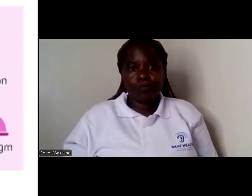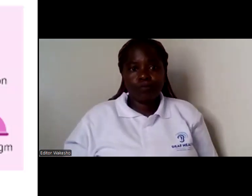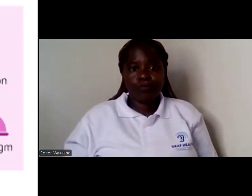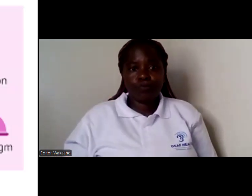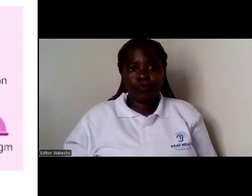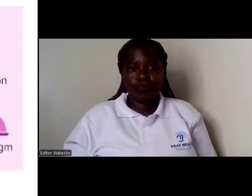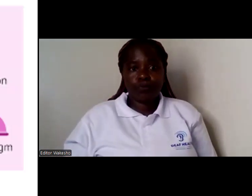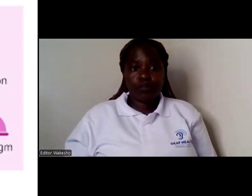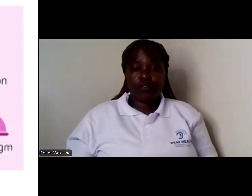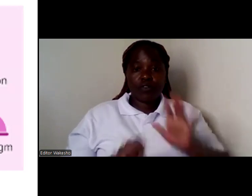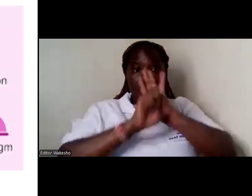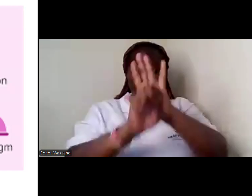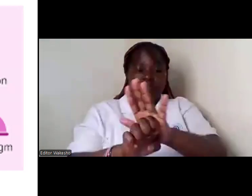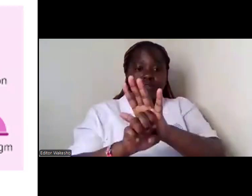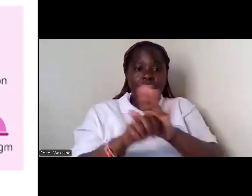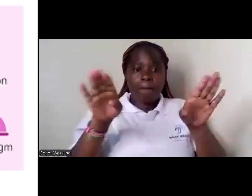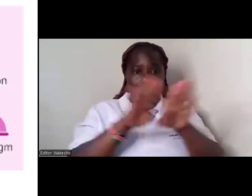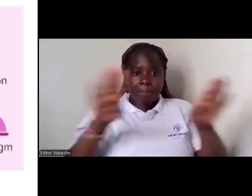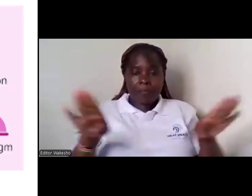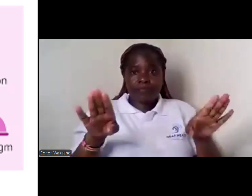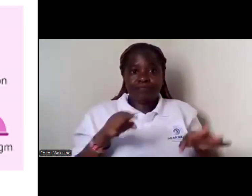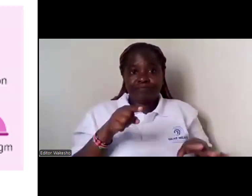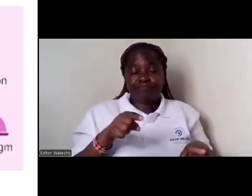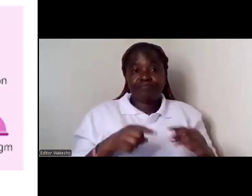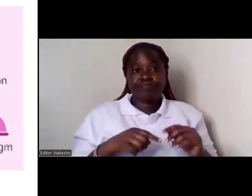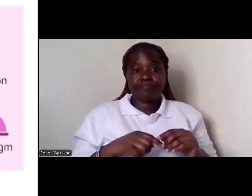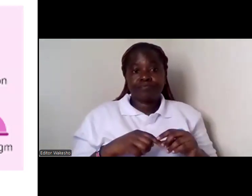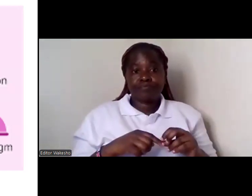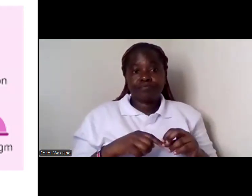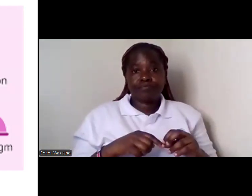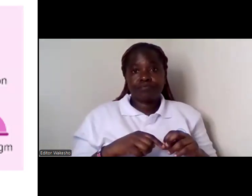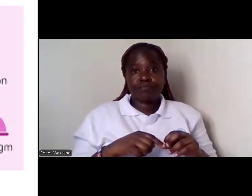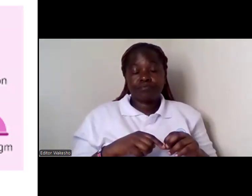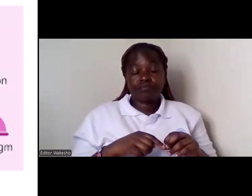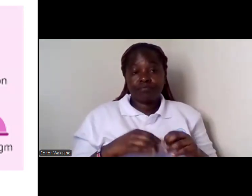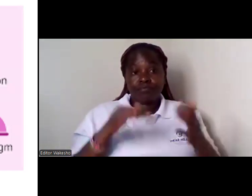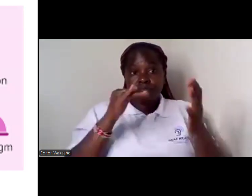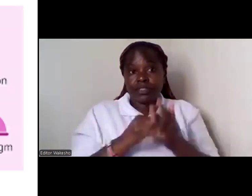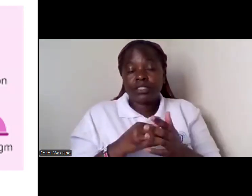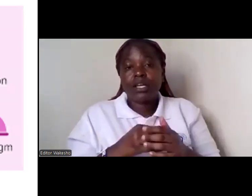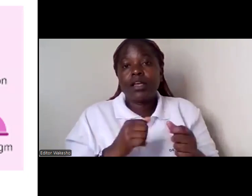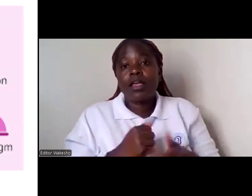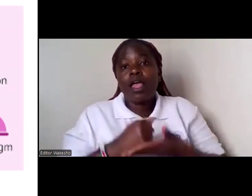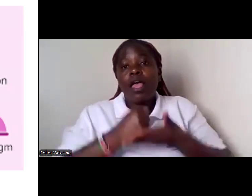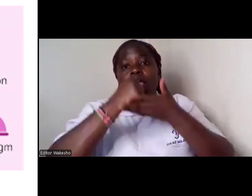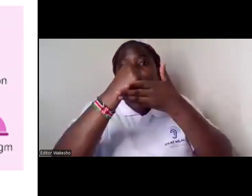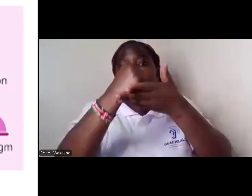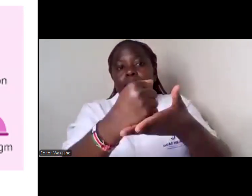for ladies, like they say in the permanent method, again, it only prevents